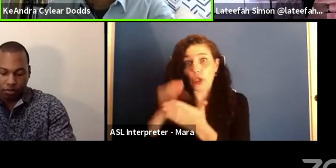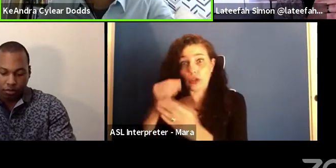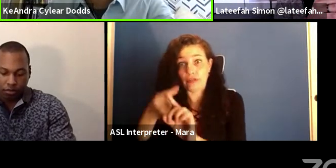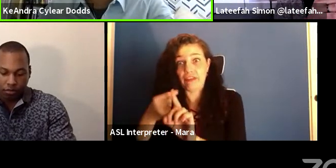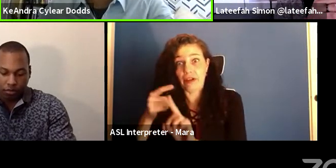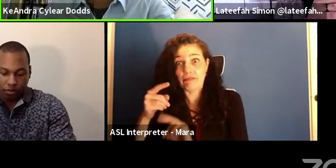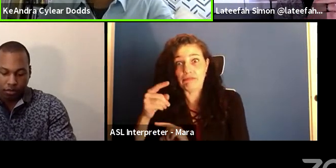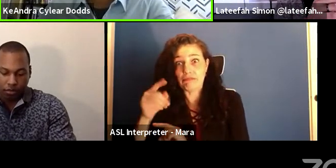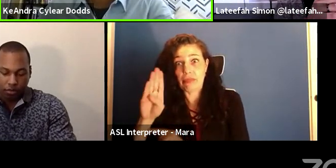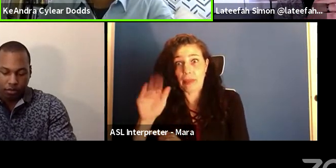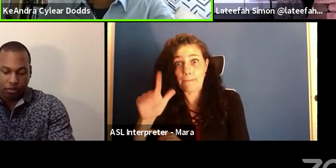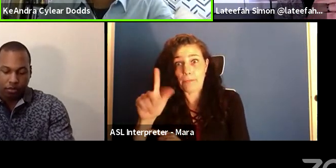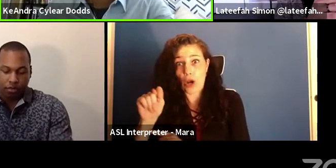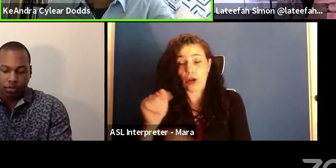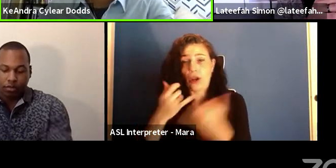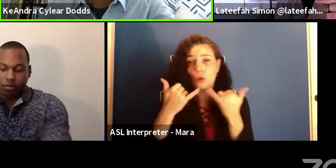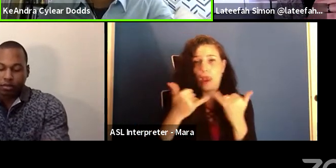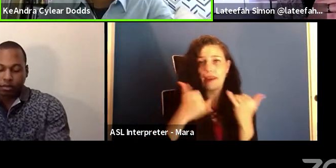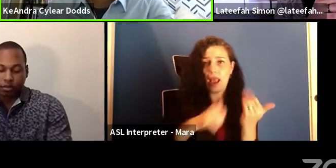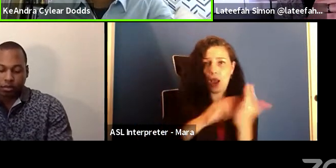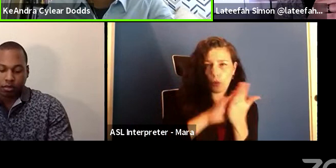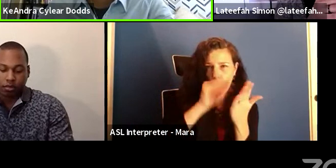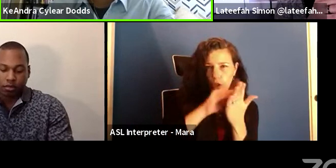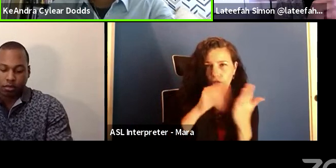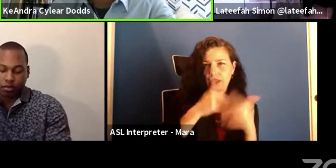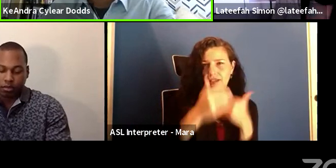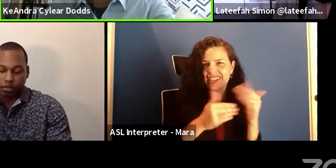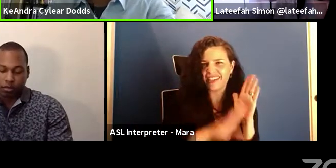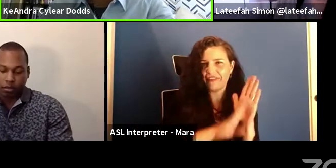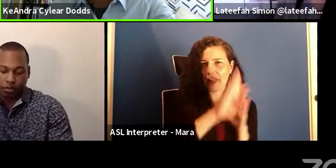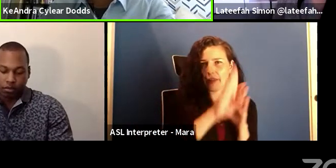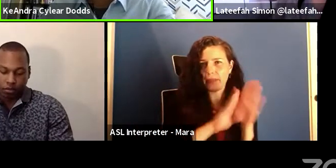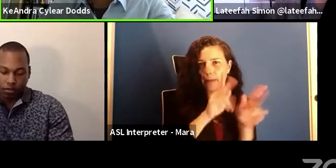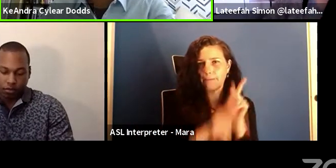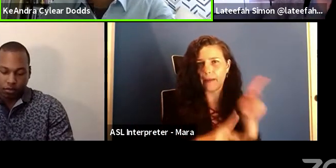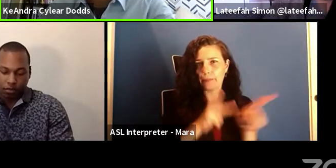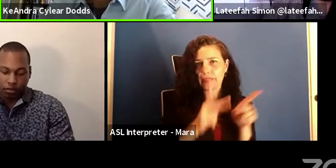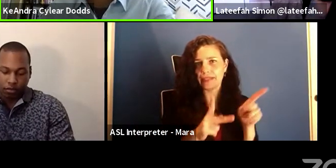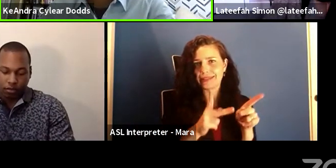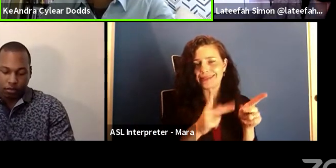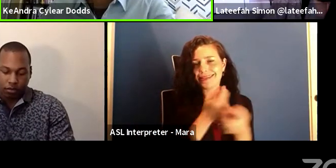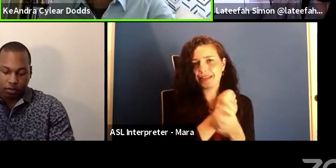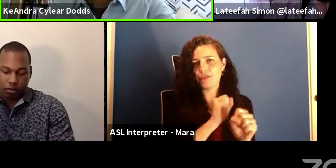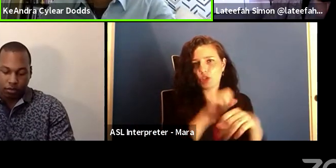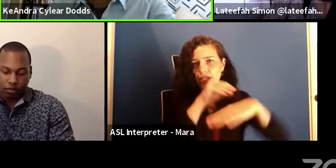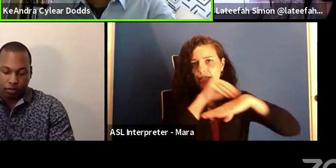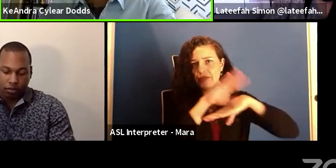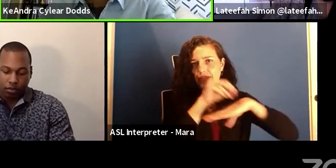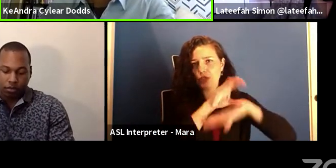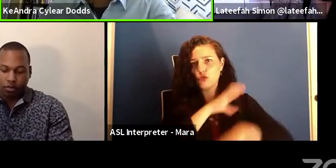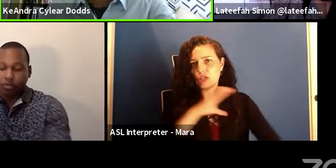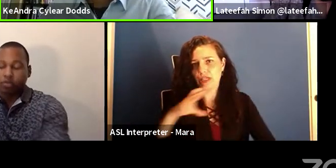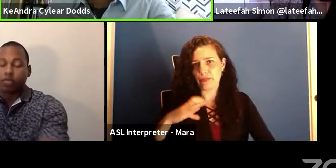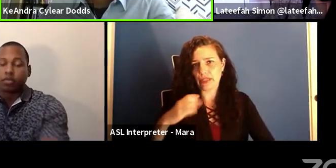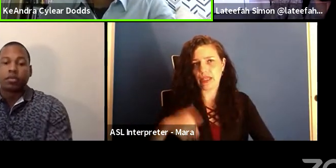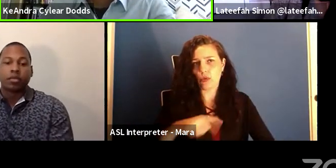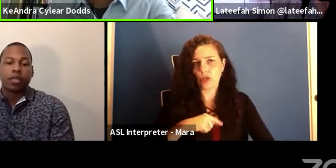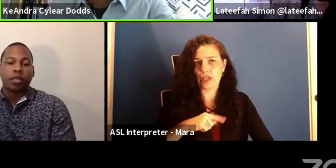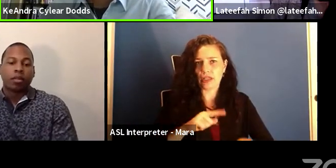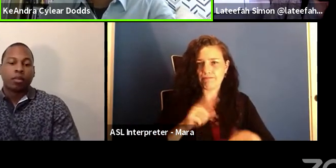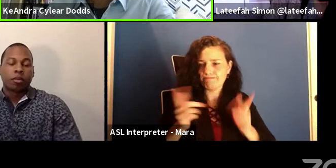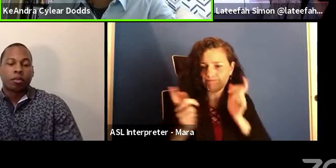safety. We're developing a public safety advisory committee that will work with closely as we enter this